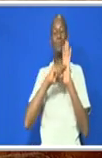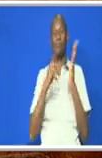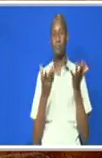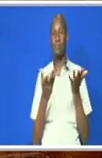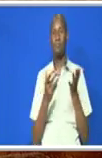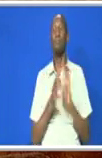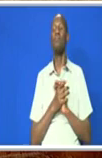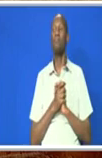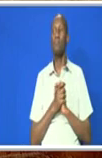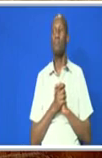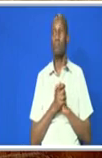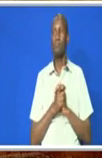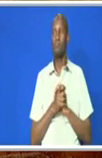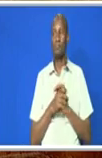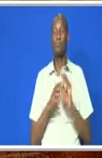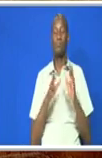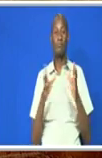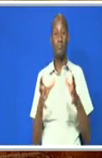I am subtracting,